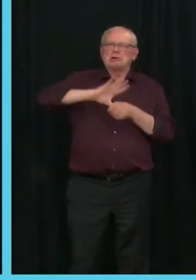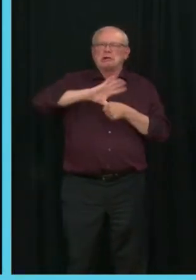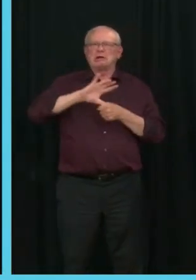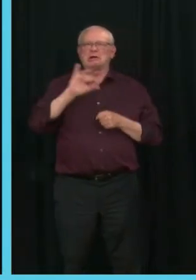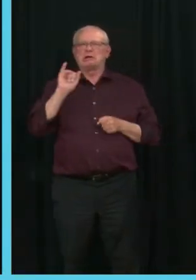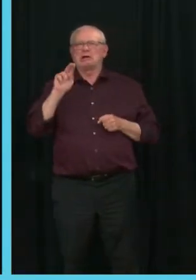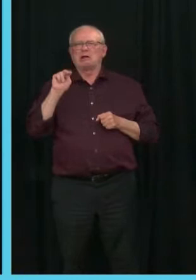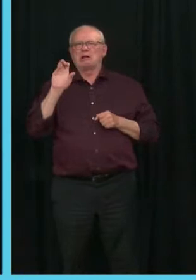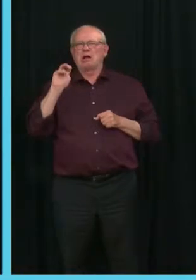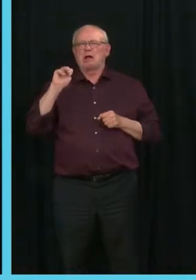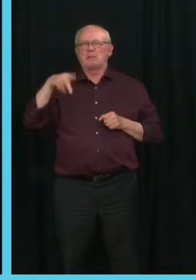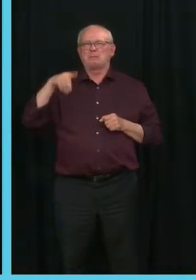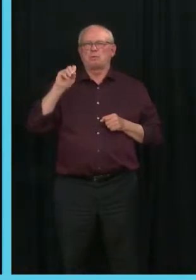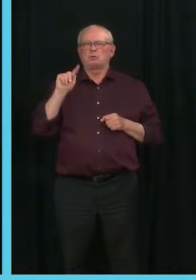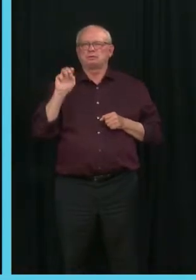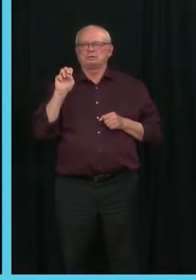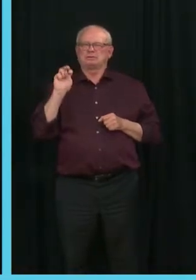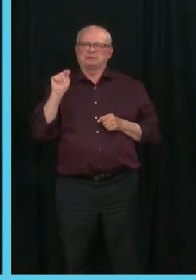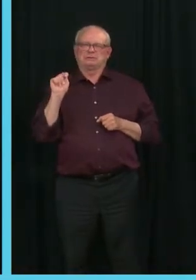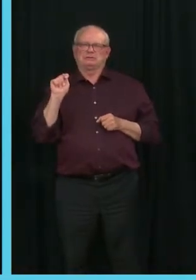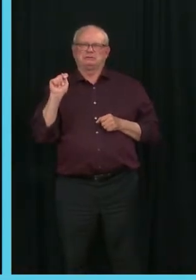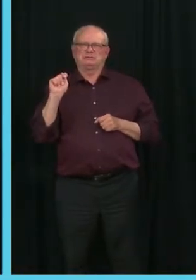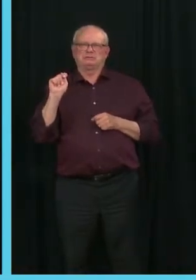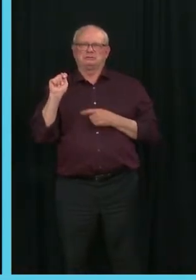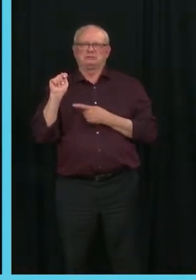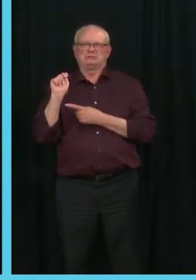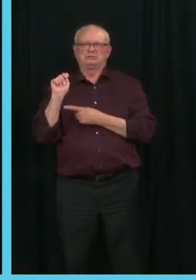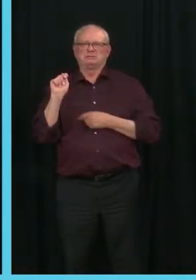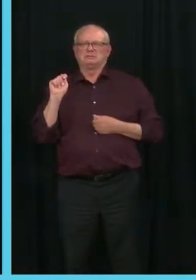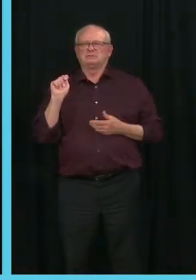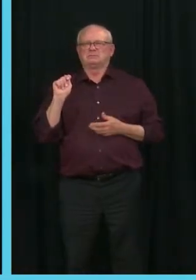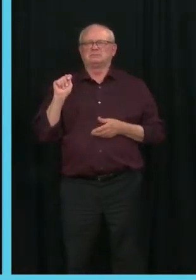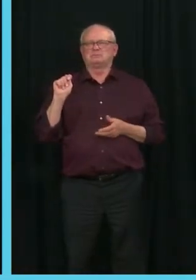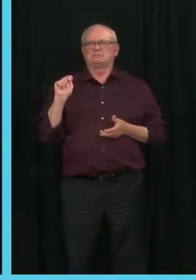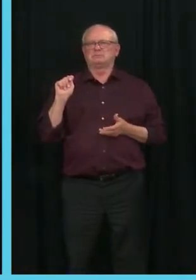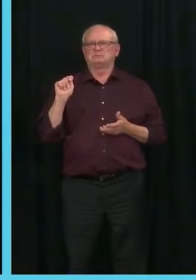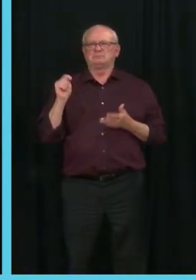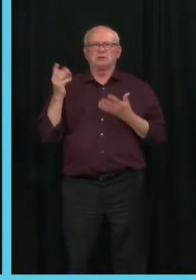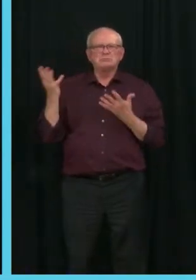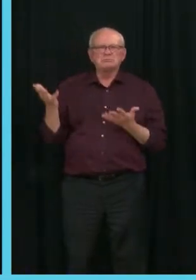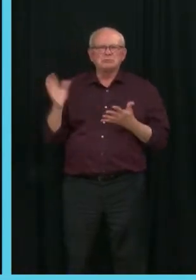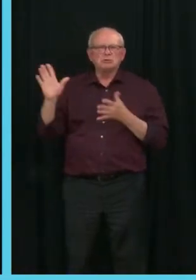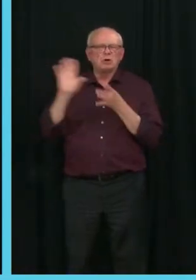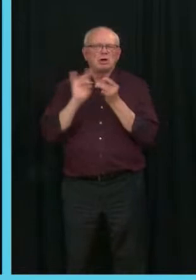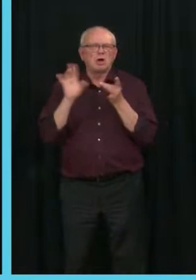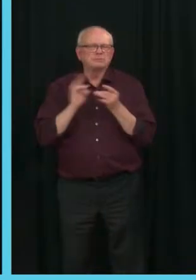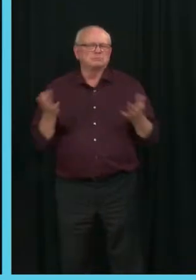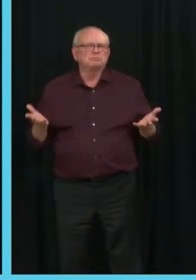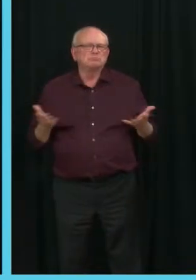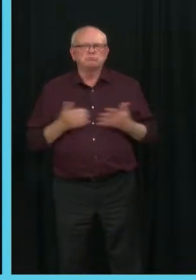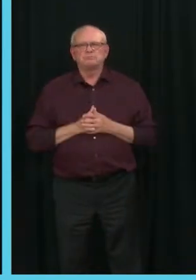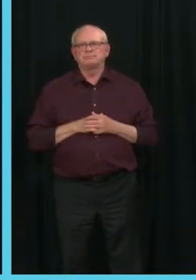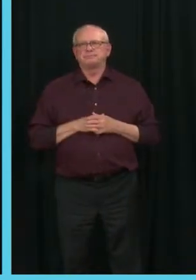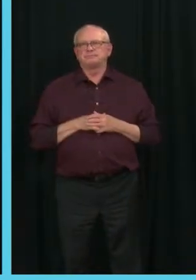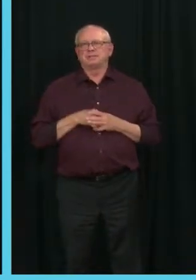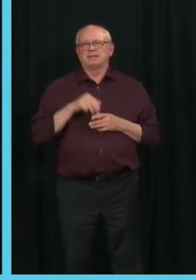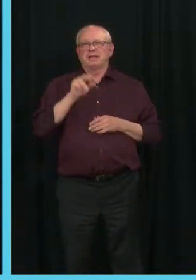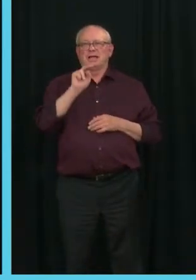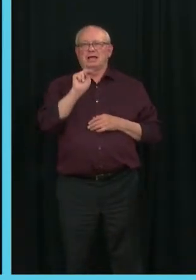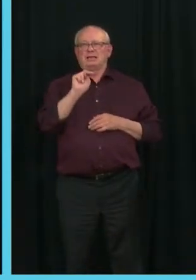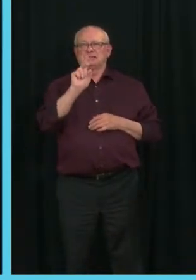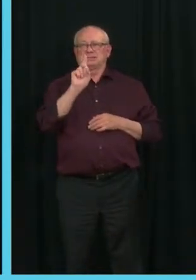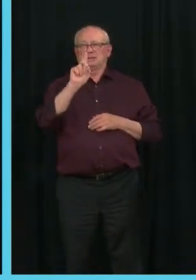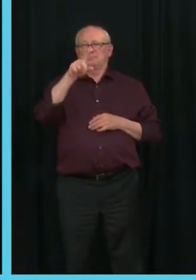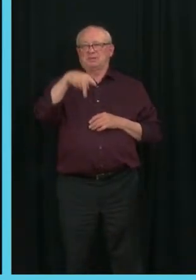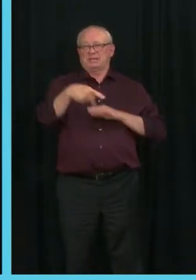has characterized that investment and whether you regret that in retrospect. Well, the real reason the NDP opposed our investment to